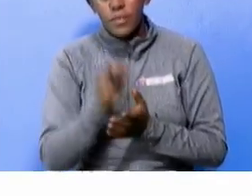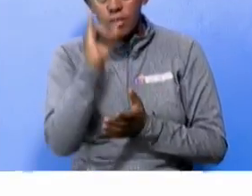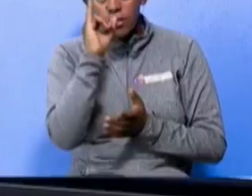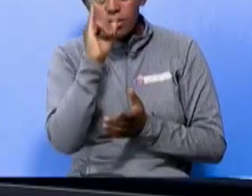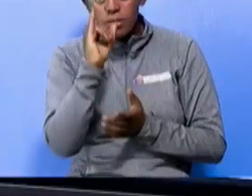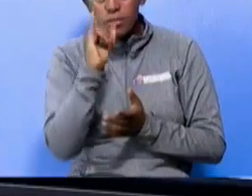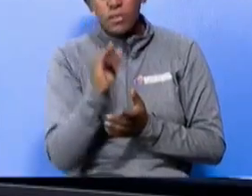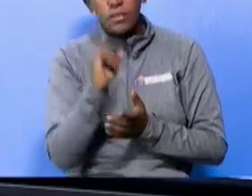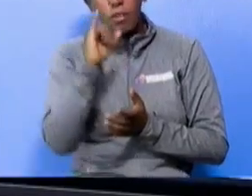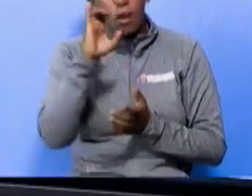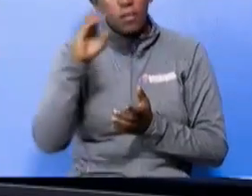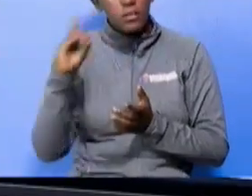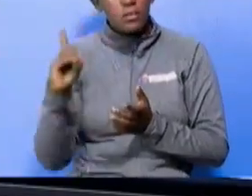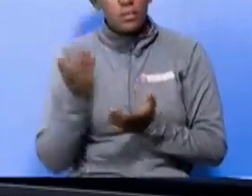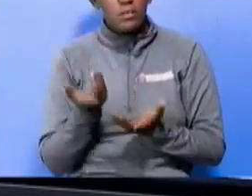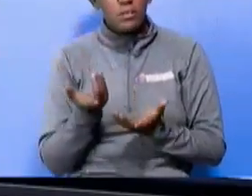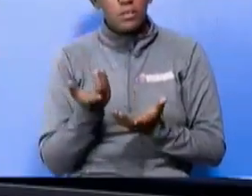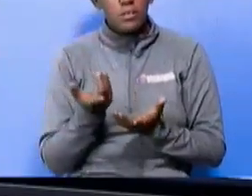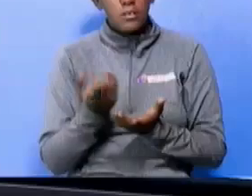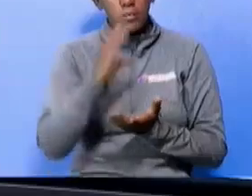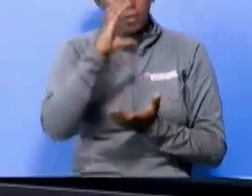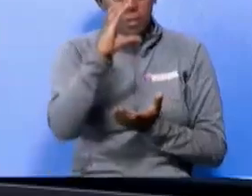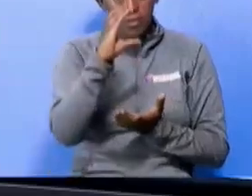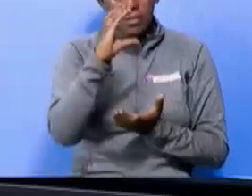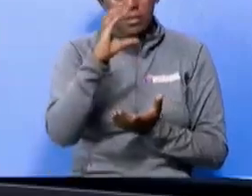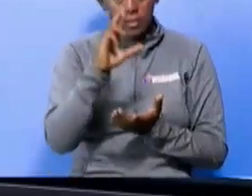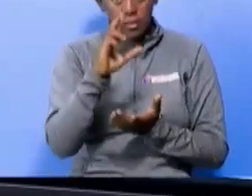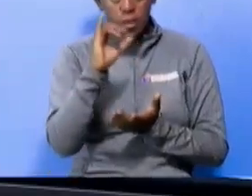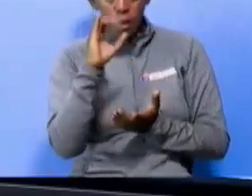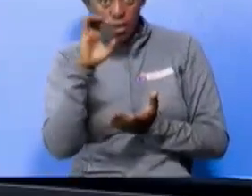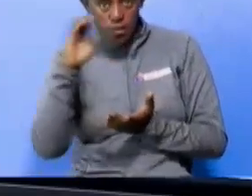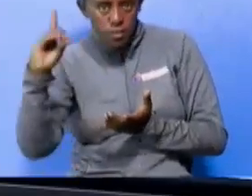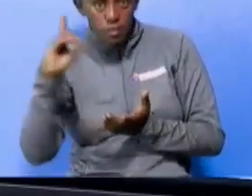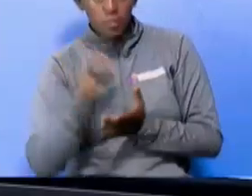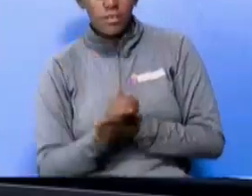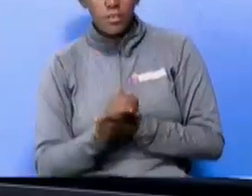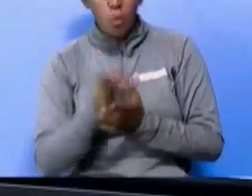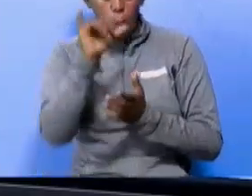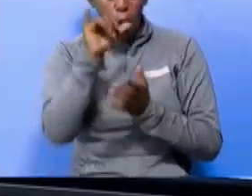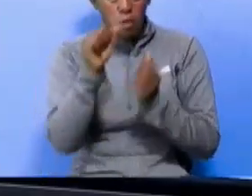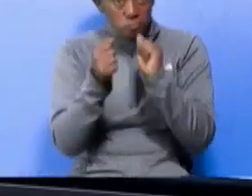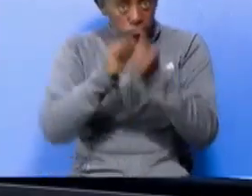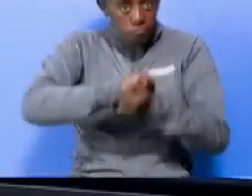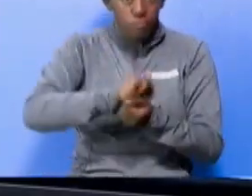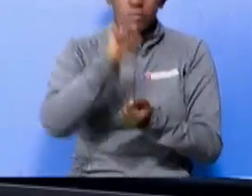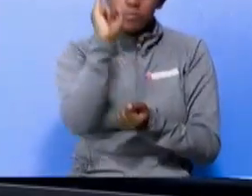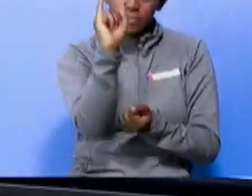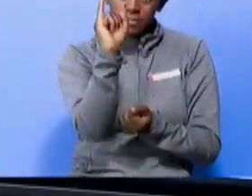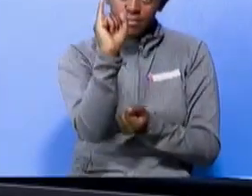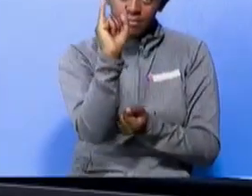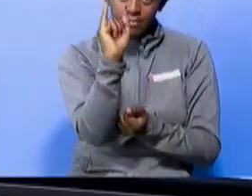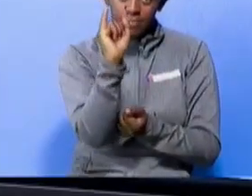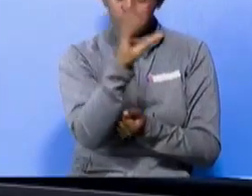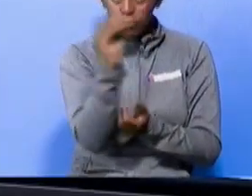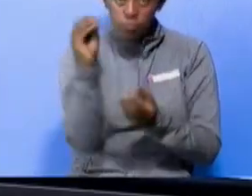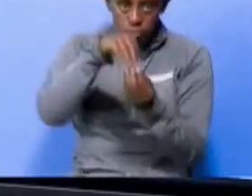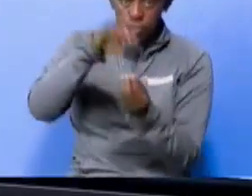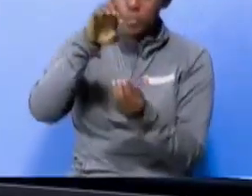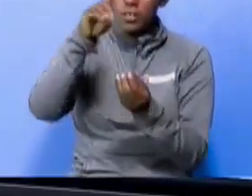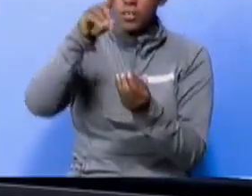C-R-I-E-D, cried. Cried. This Y changes into I and then you add that is